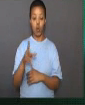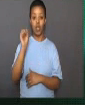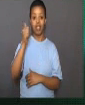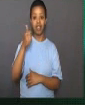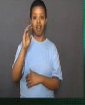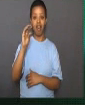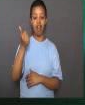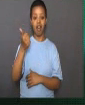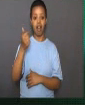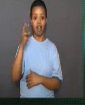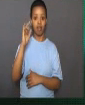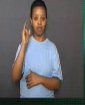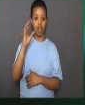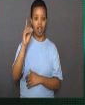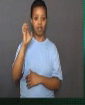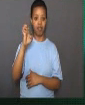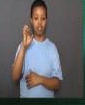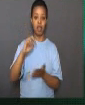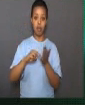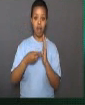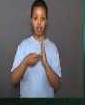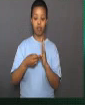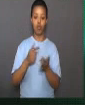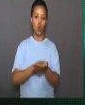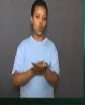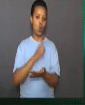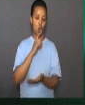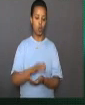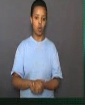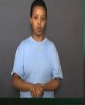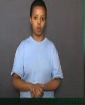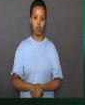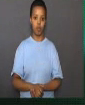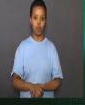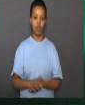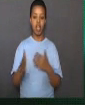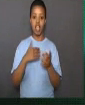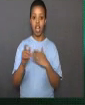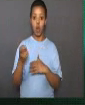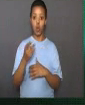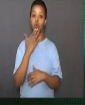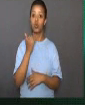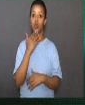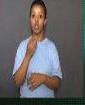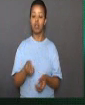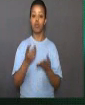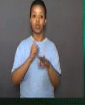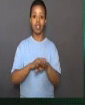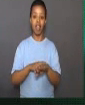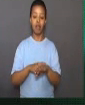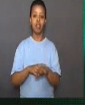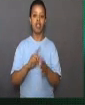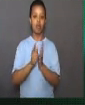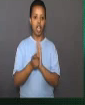is a monosaccharide like glucose. Simple sugars, like